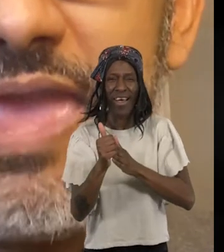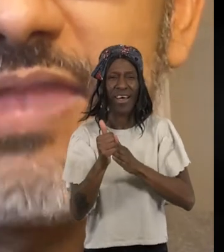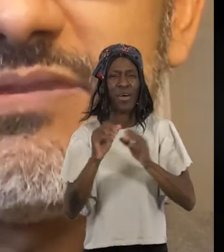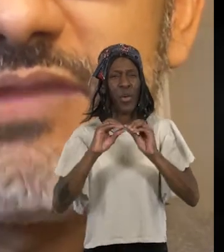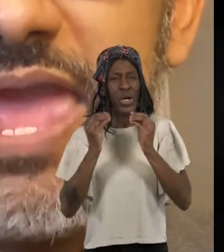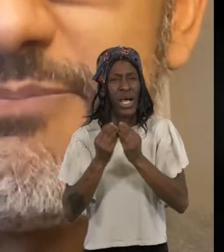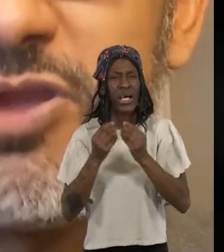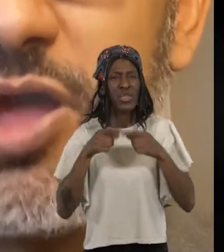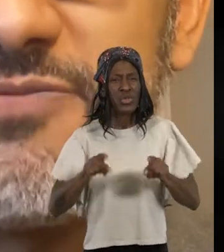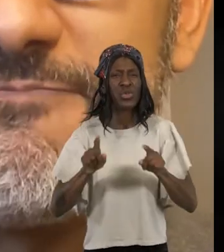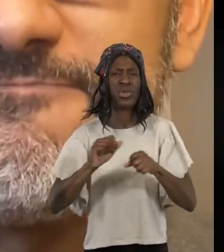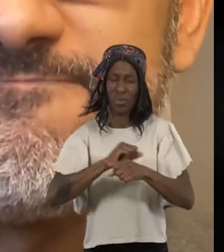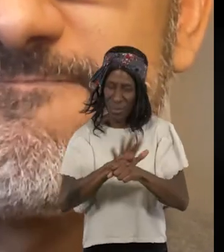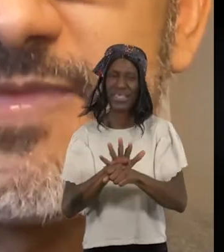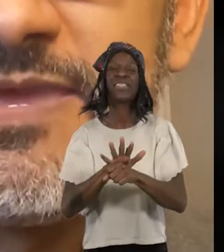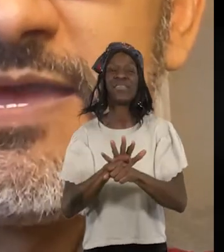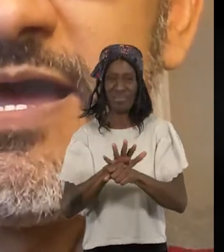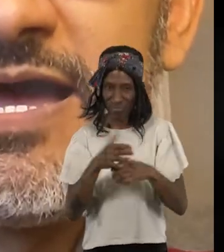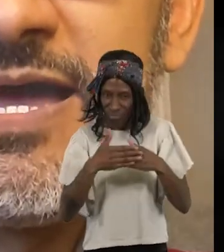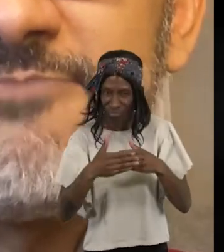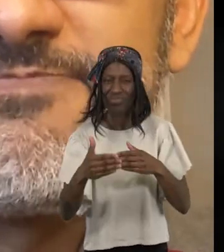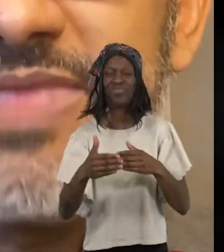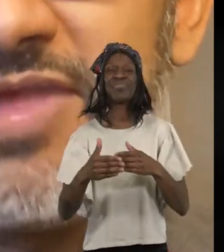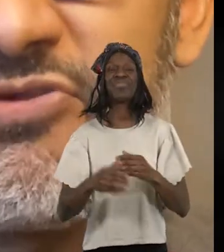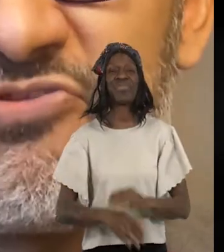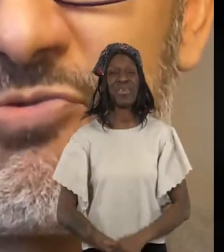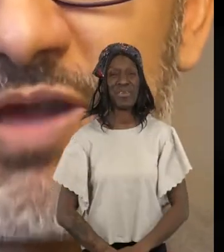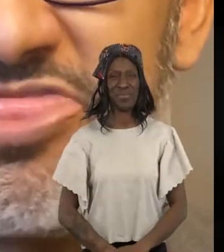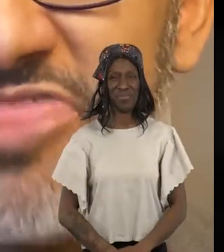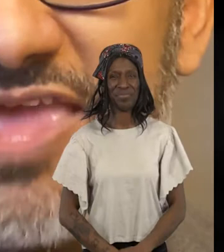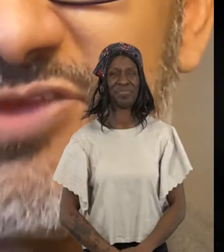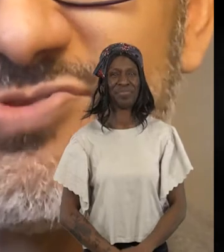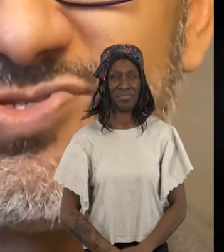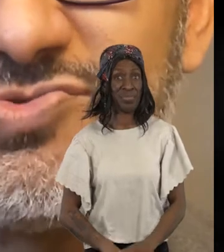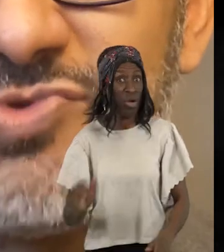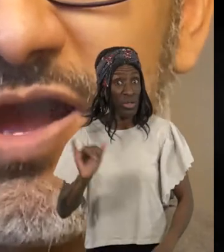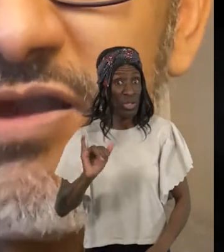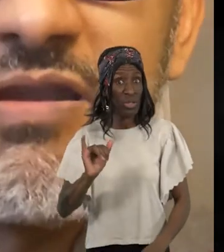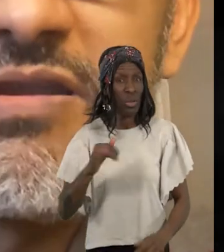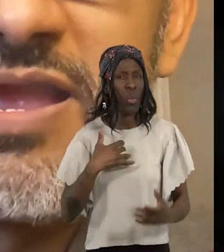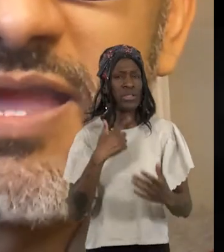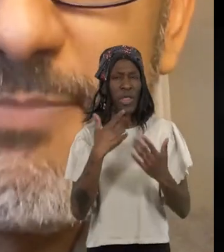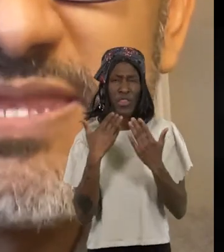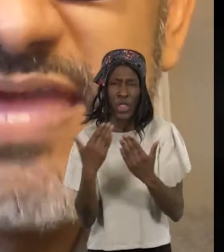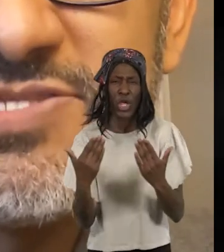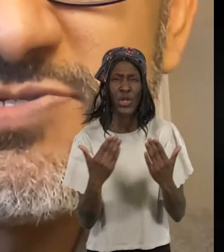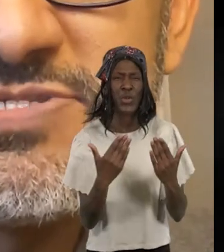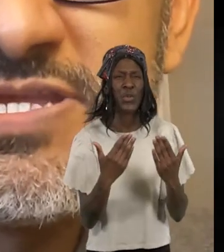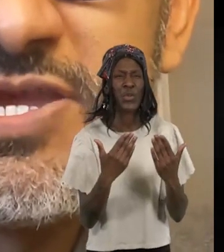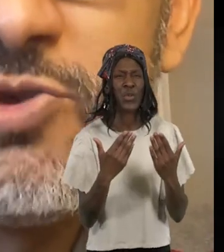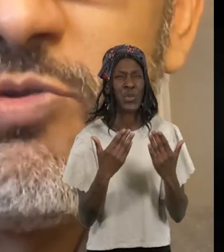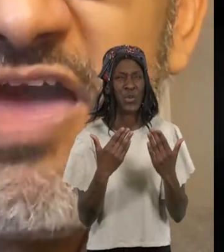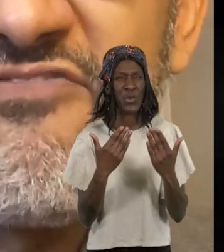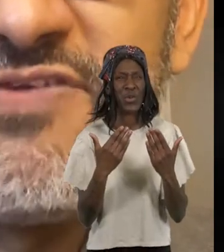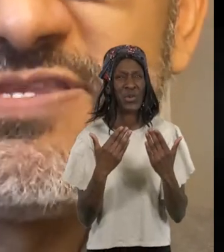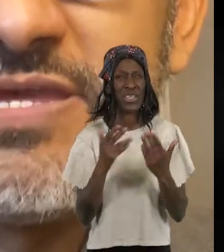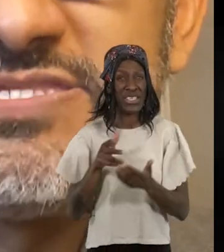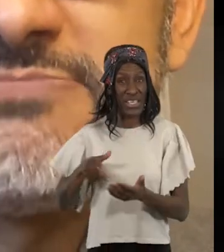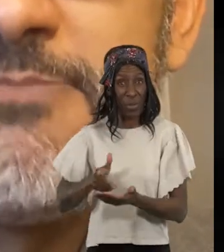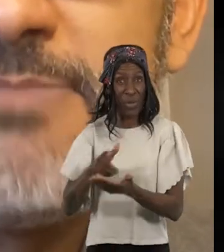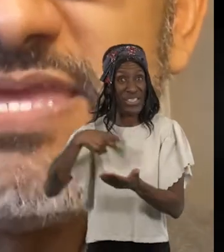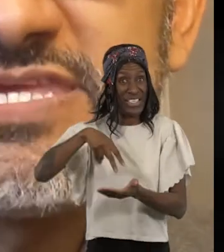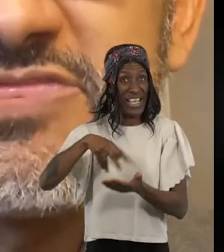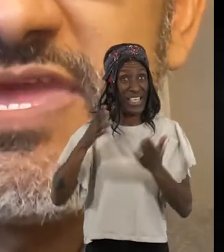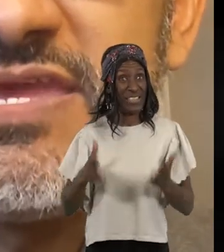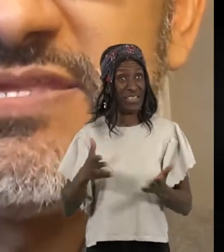pandemic and beyond. And also a thank you to our company dancers who have done